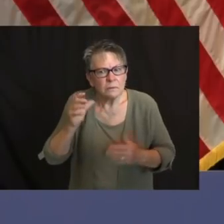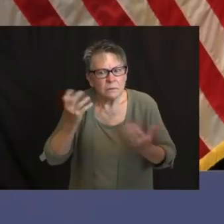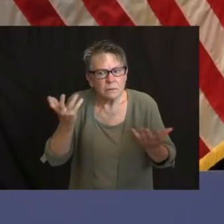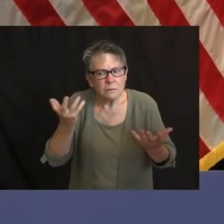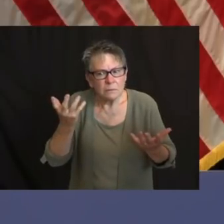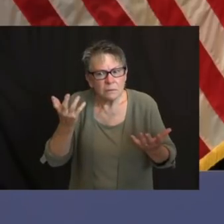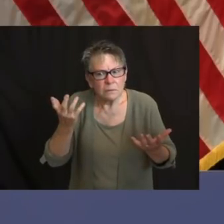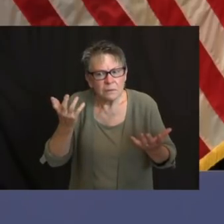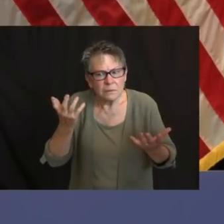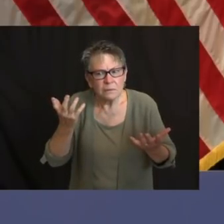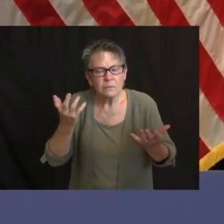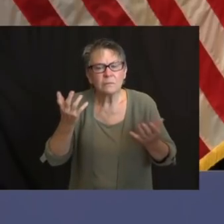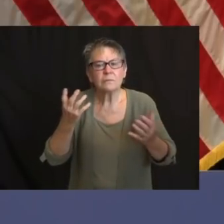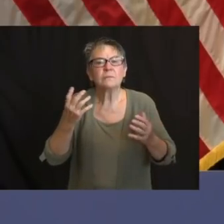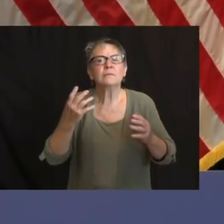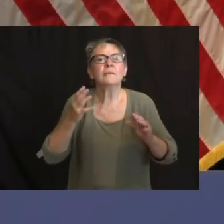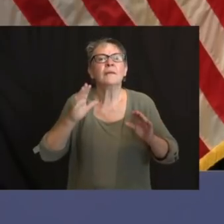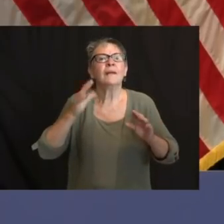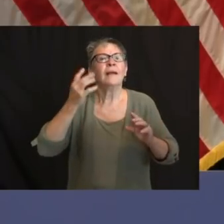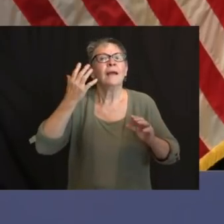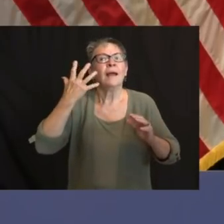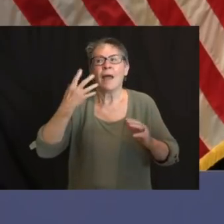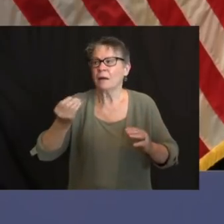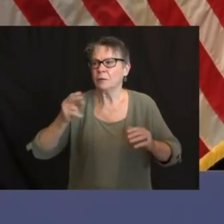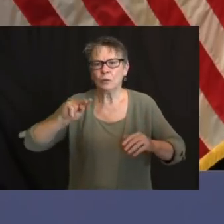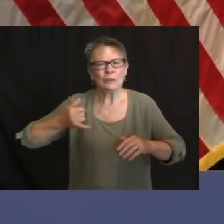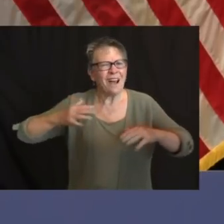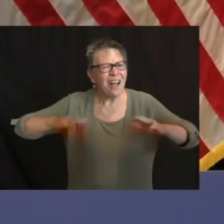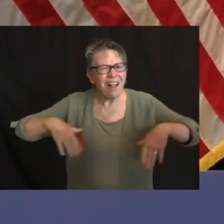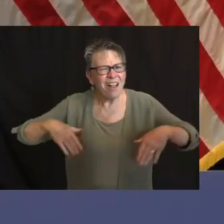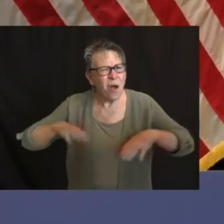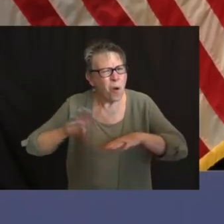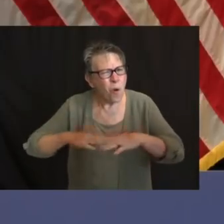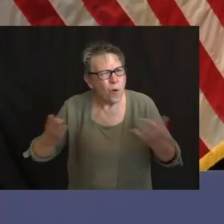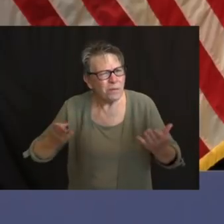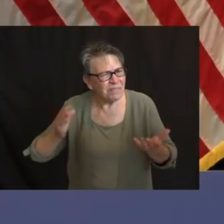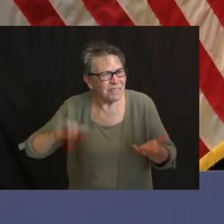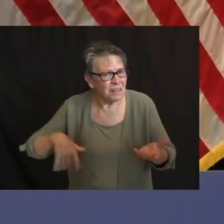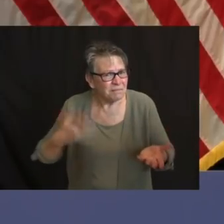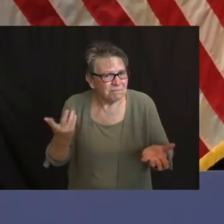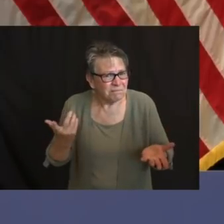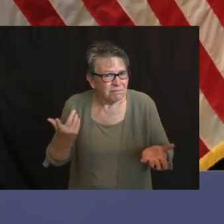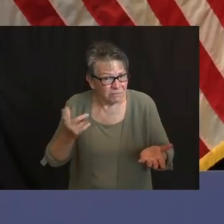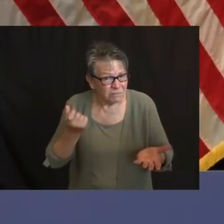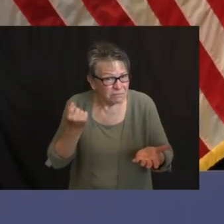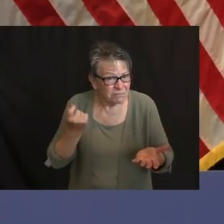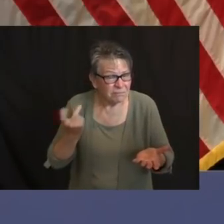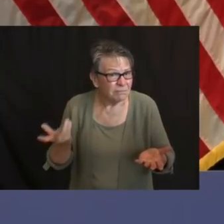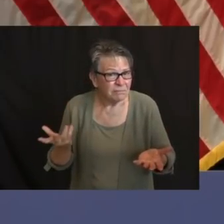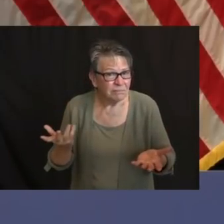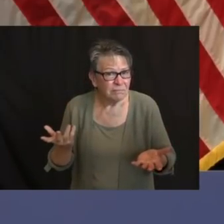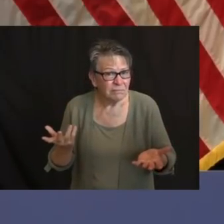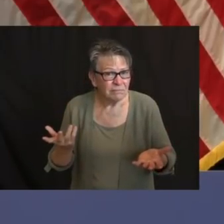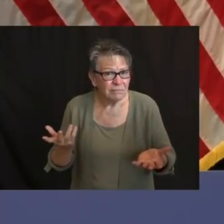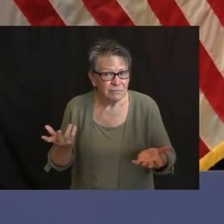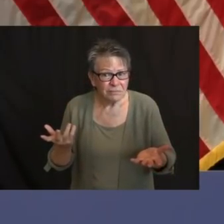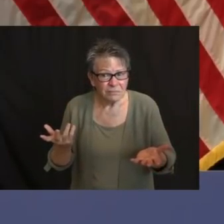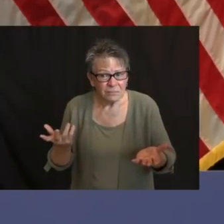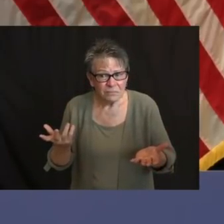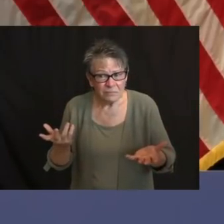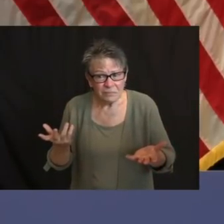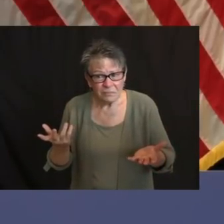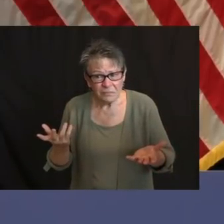opening up on Monday, Faith being the exception on Friday. So I reject completely the premise of what took us